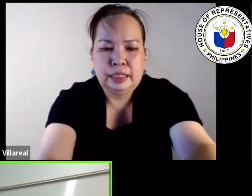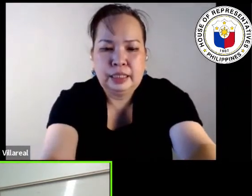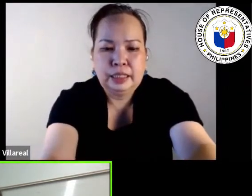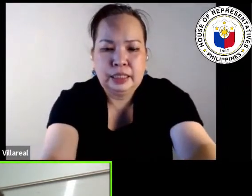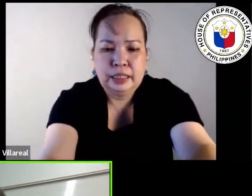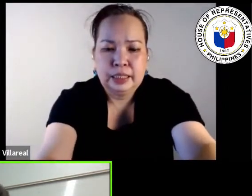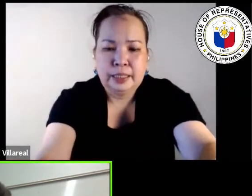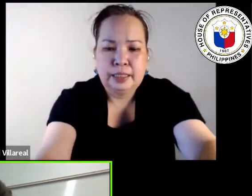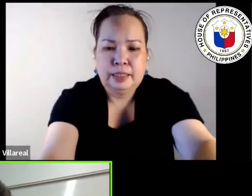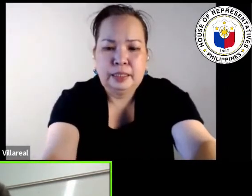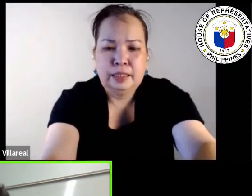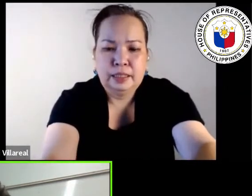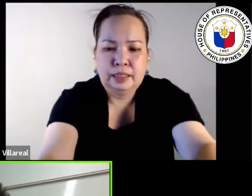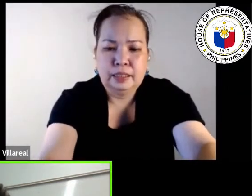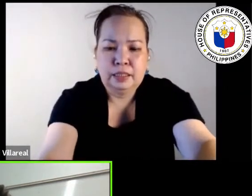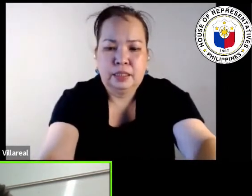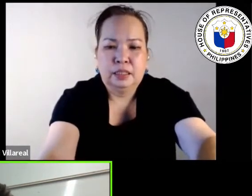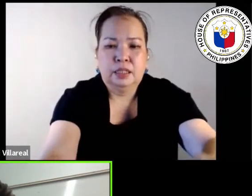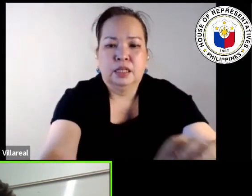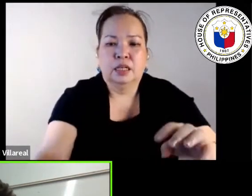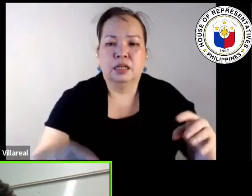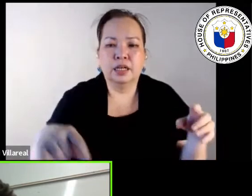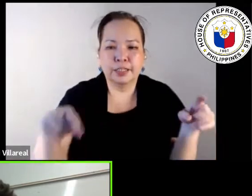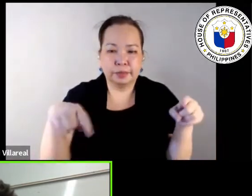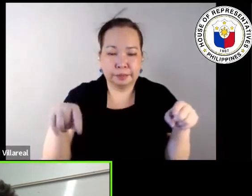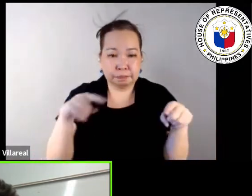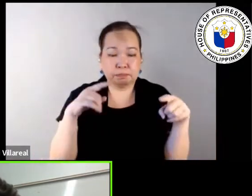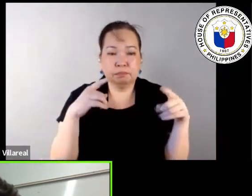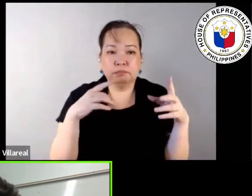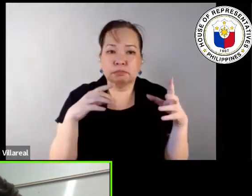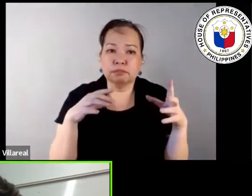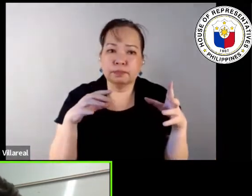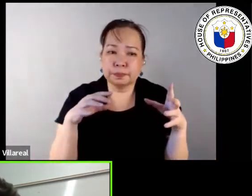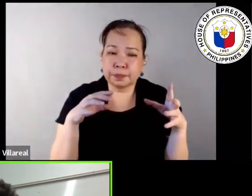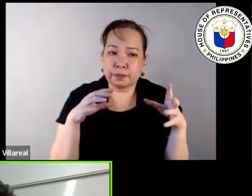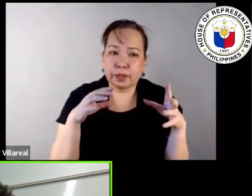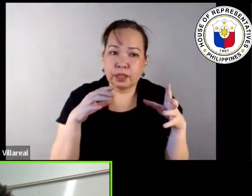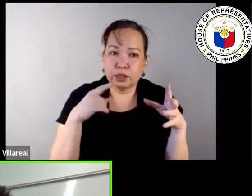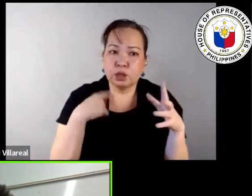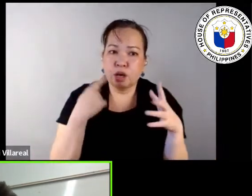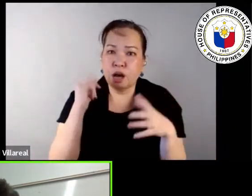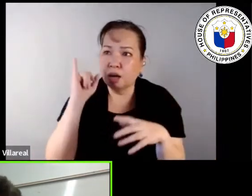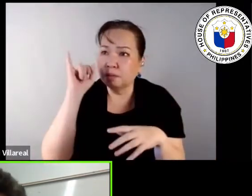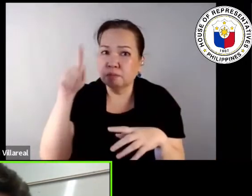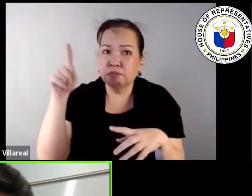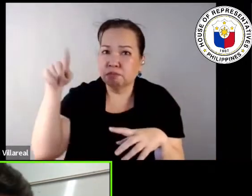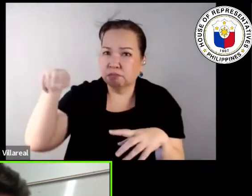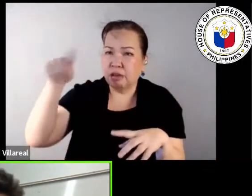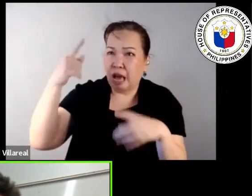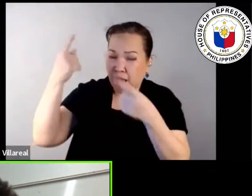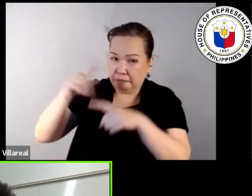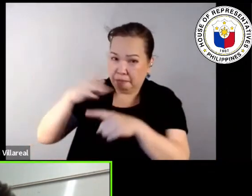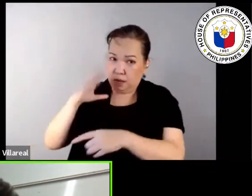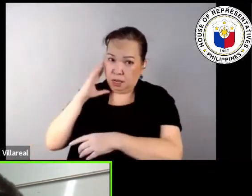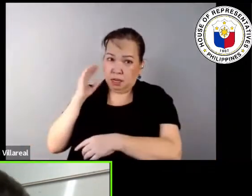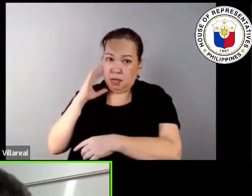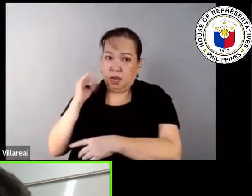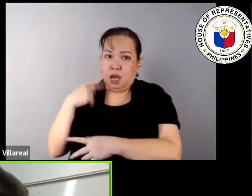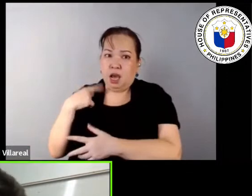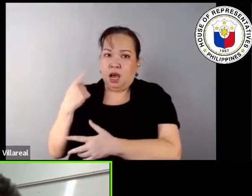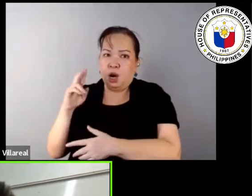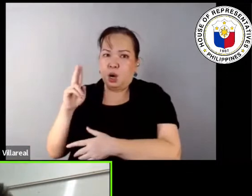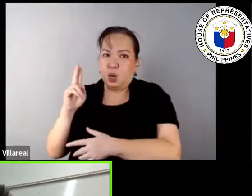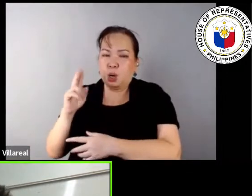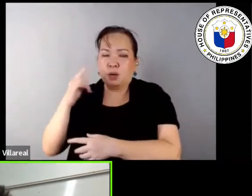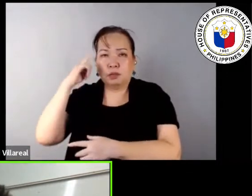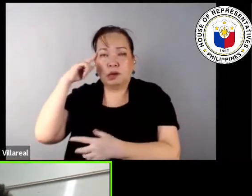ethnic groups, indigenous peoples who have been deprived of their access to their language and a lot of things like substance abuse,